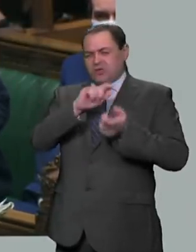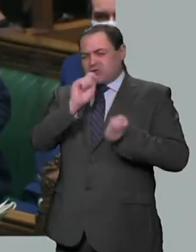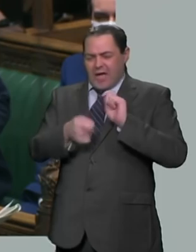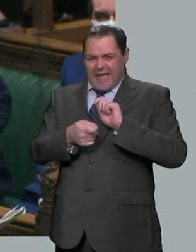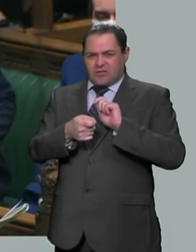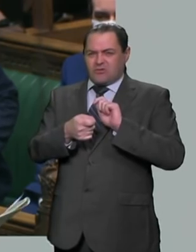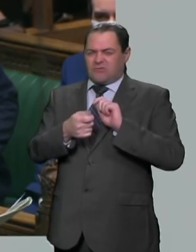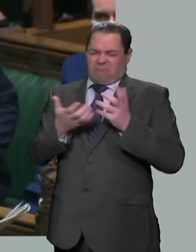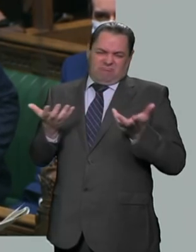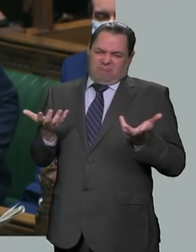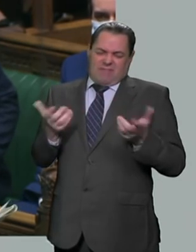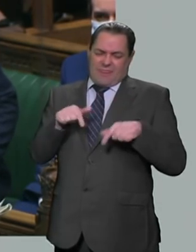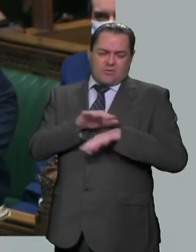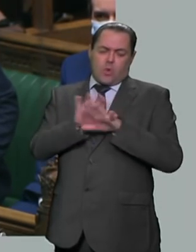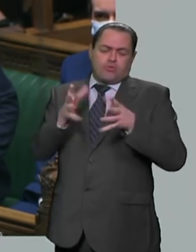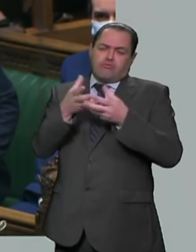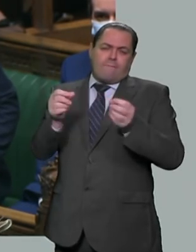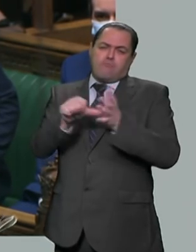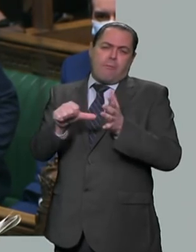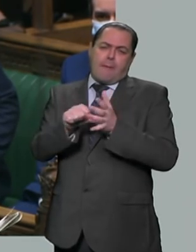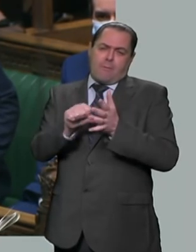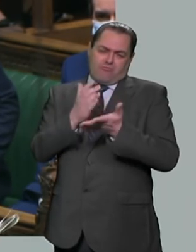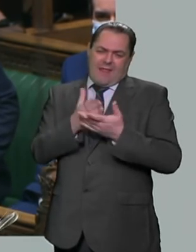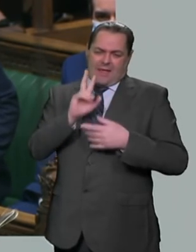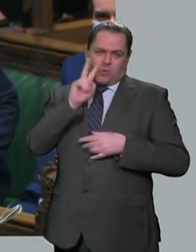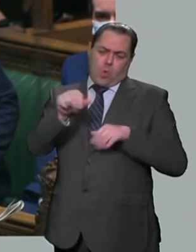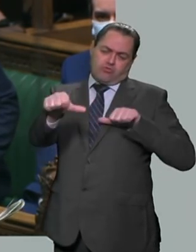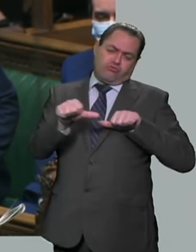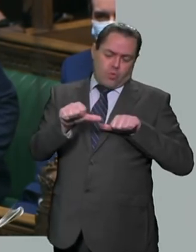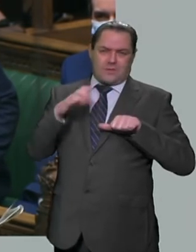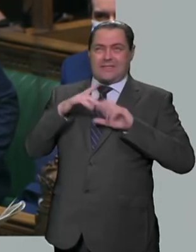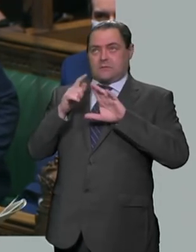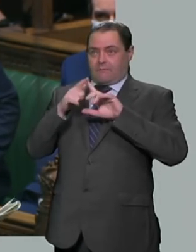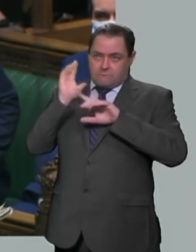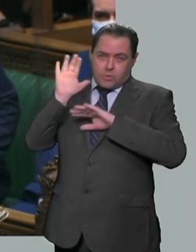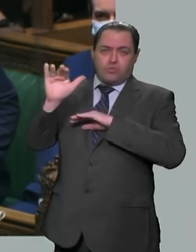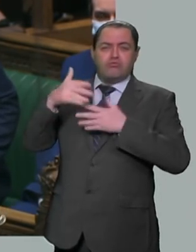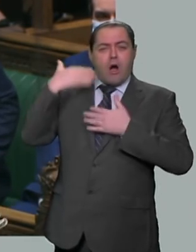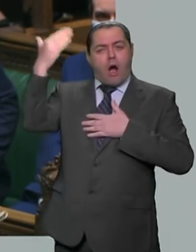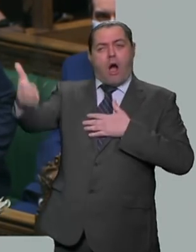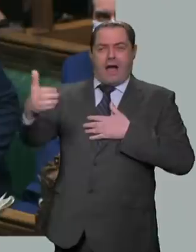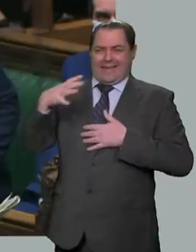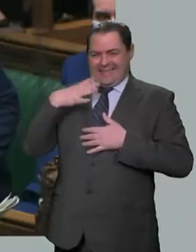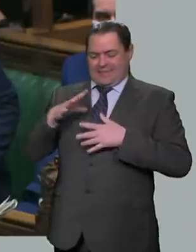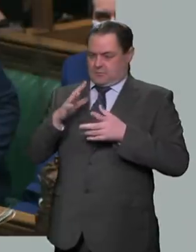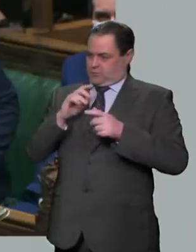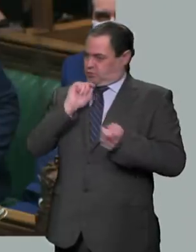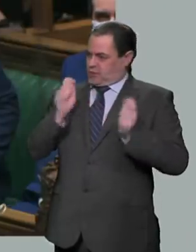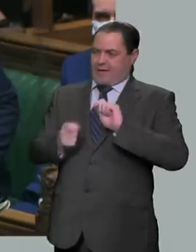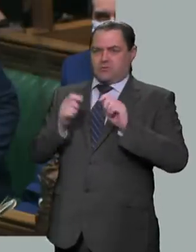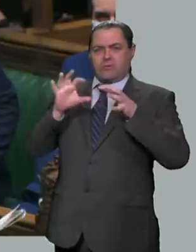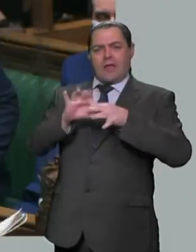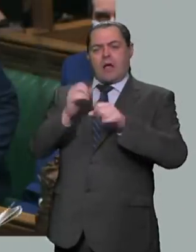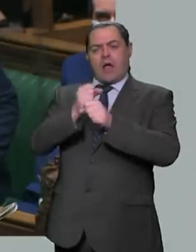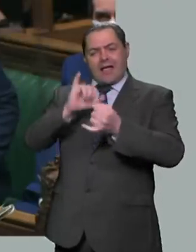payers to taxpayers won't address this fundamental underlying problem at all? That the crisis demands structural reform to the energy